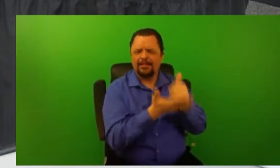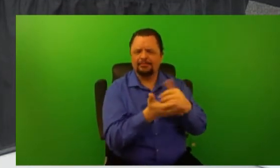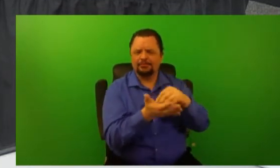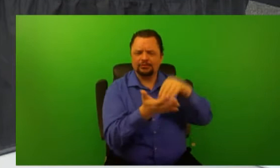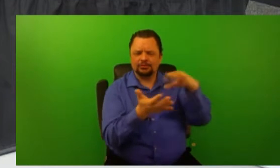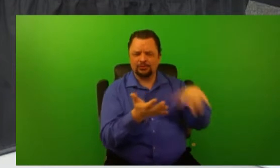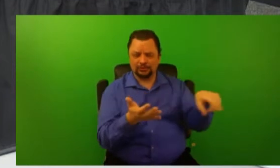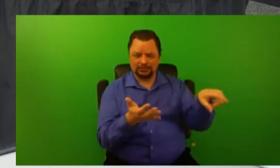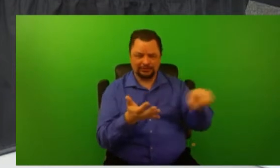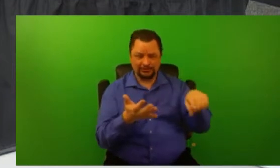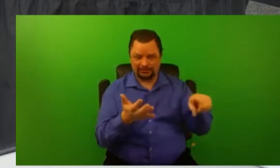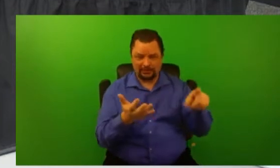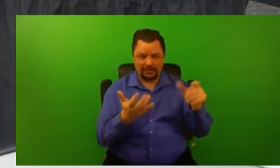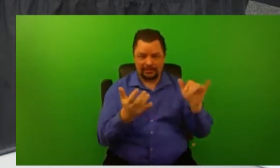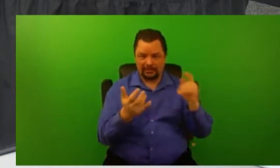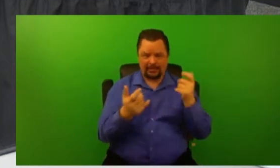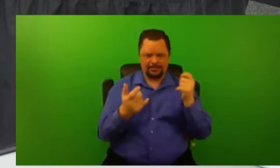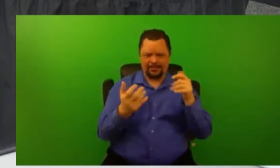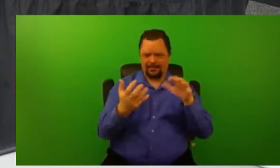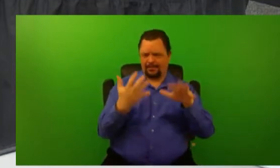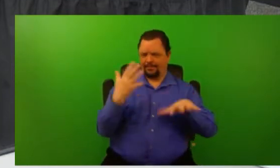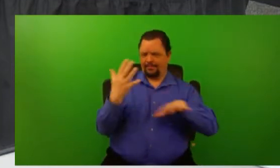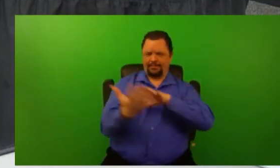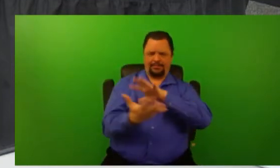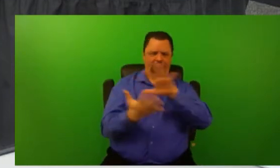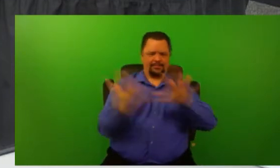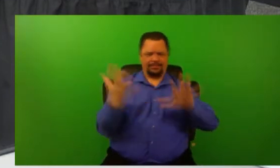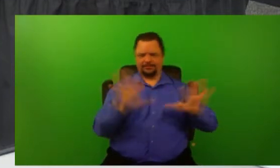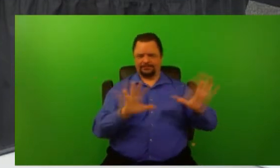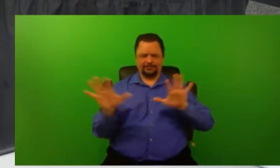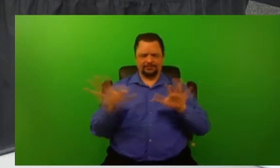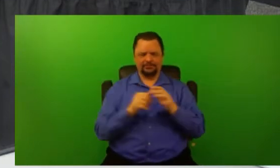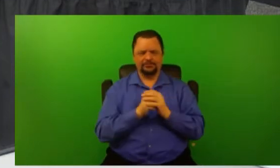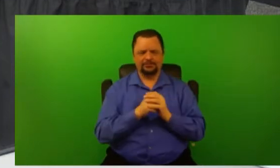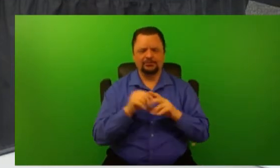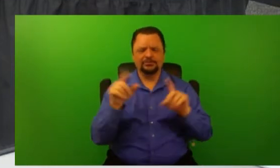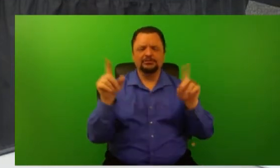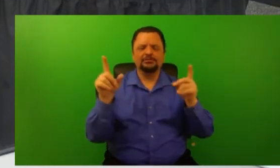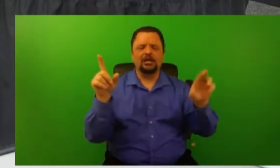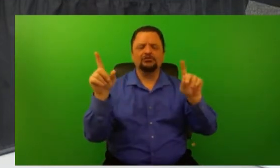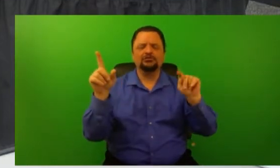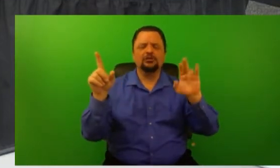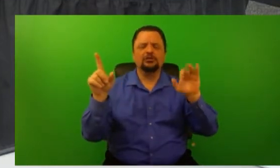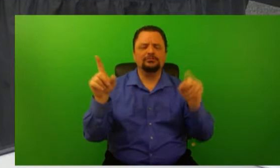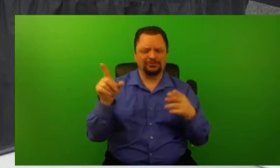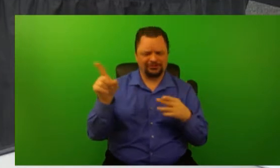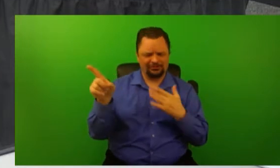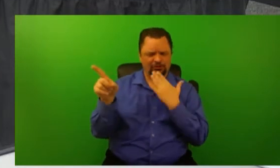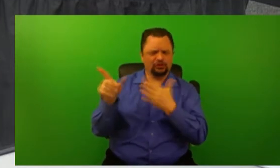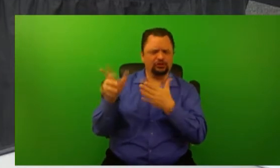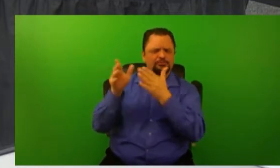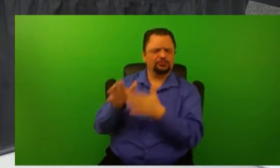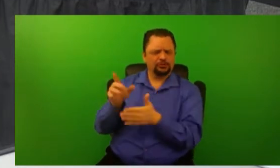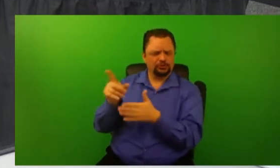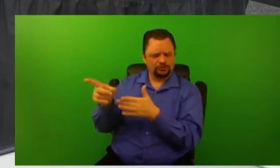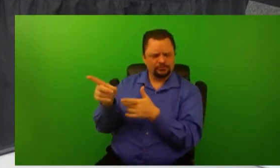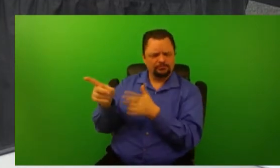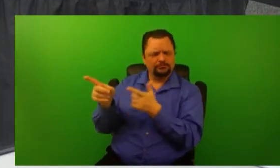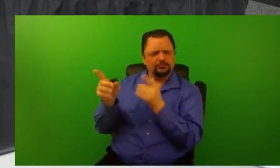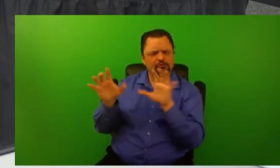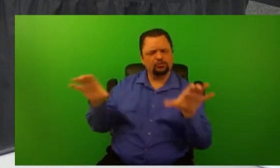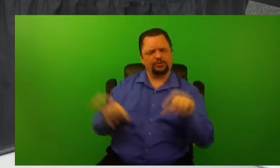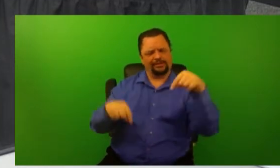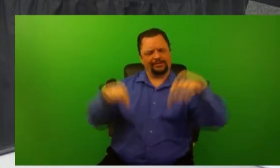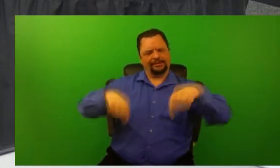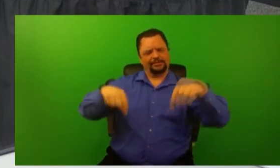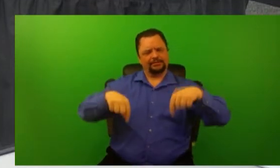So I don't know the exact steps we want to use to cover that. I just, and I do it. I guess I sent it to everyone